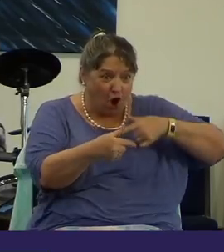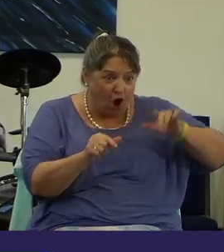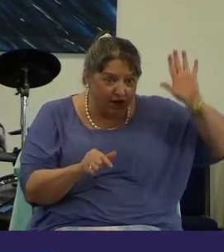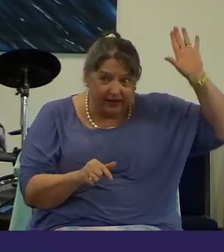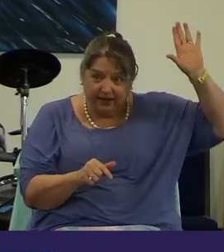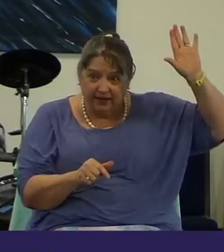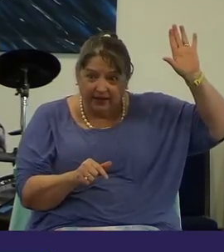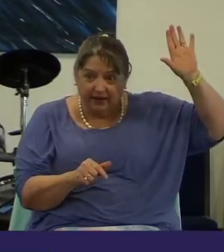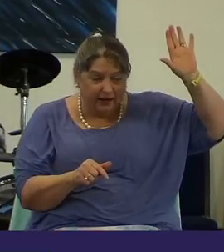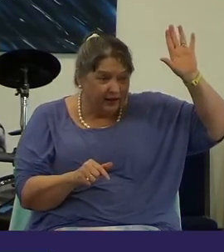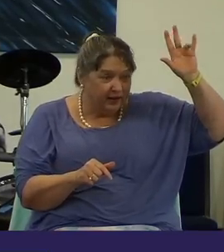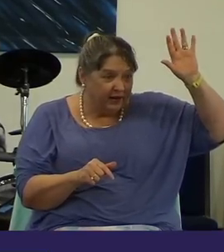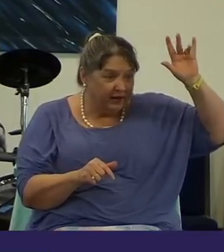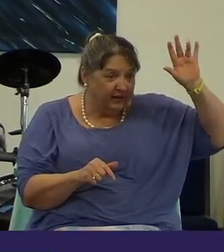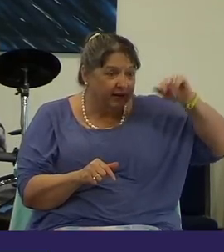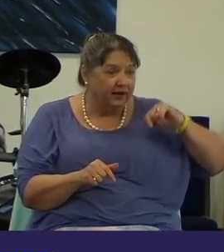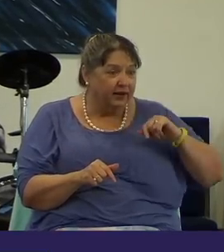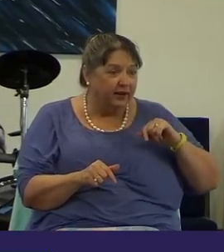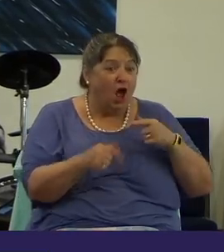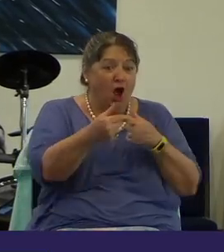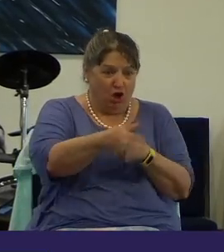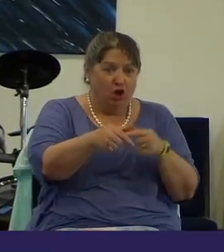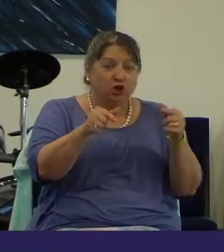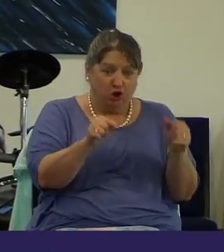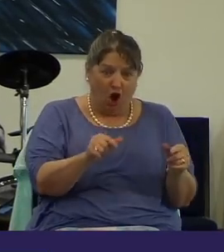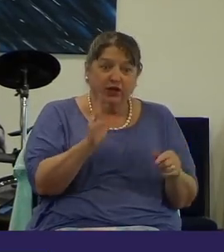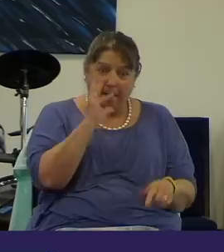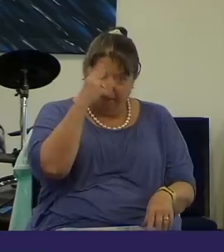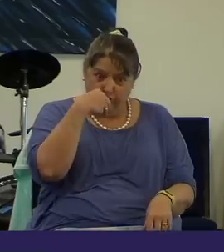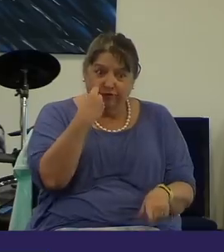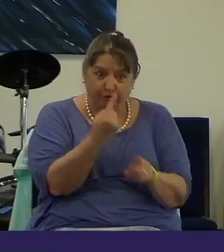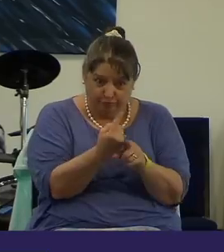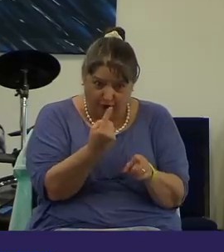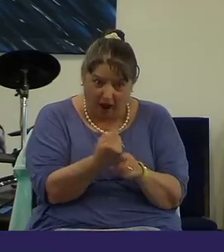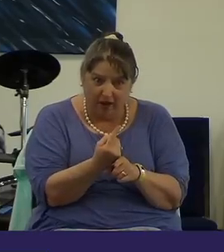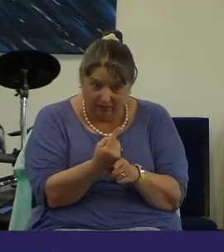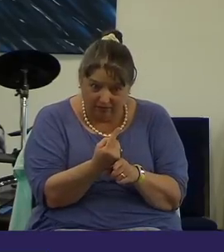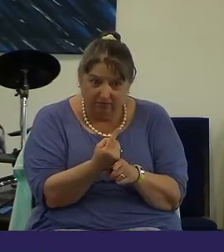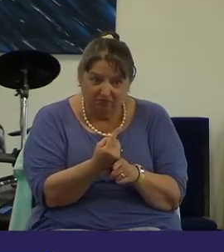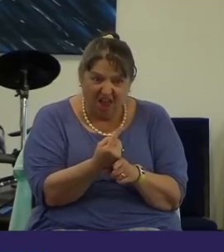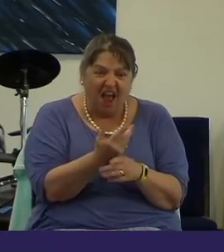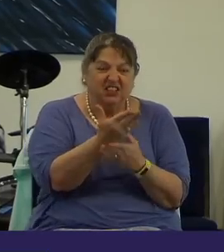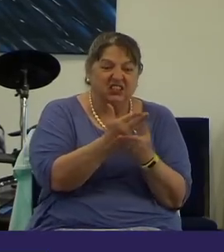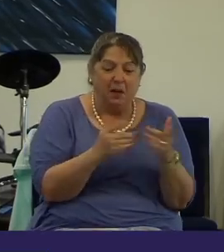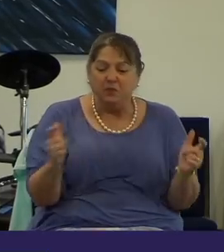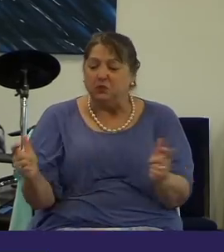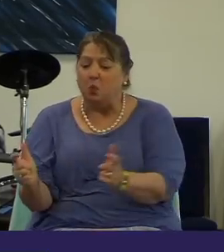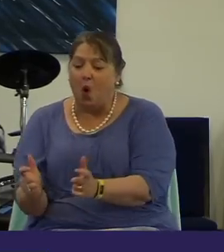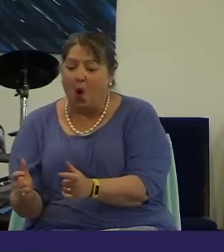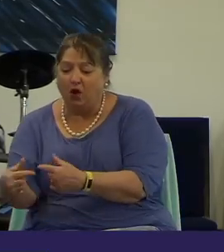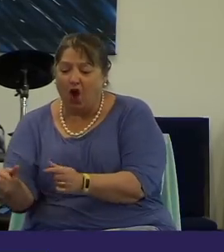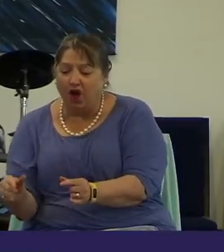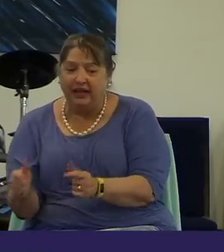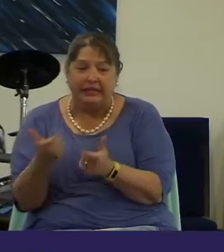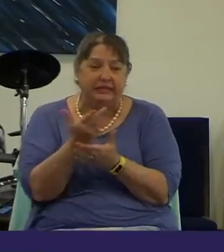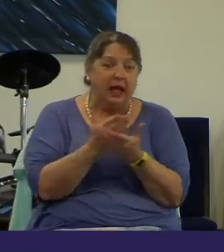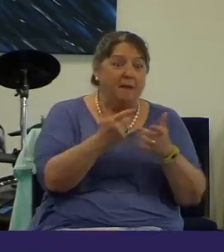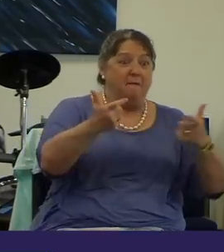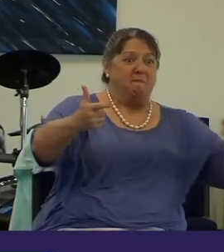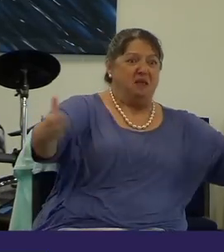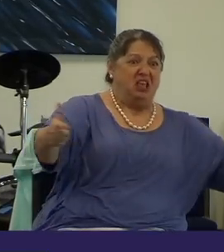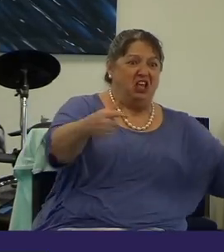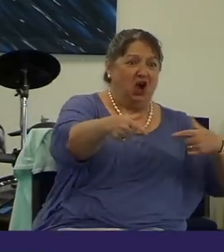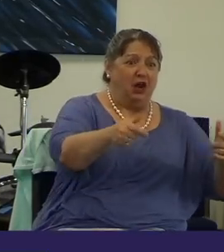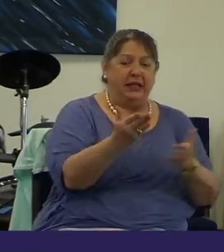garden before, right? Gardens are beautiful, aren't they? Gardens, some of them are bigger than others, and some of them are fancier